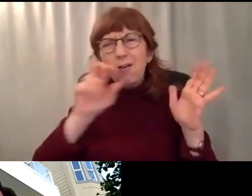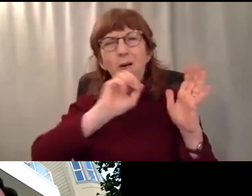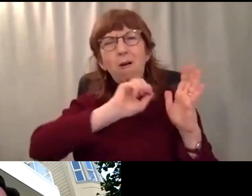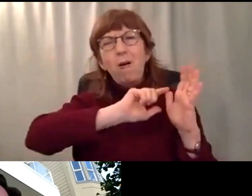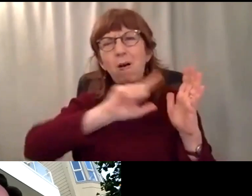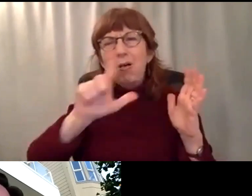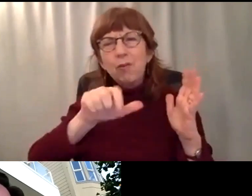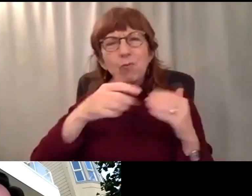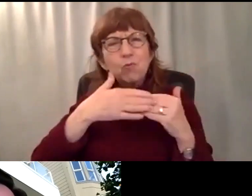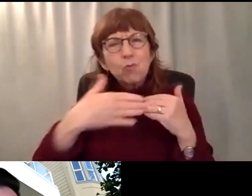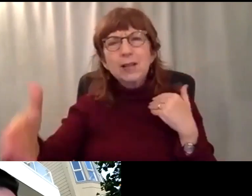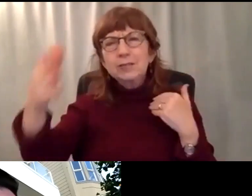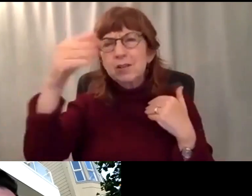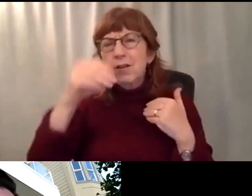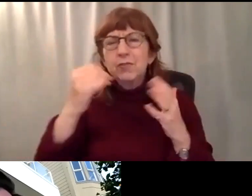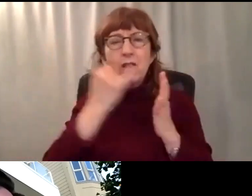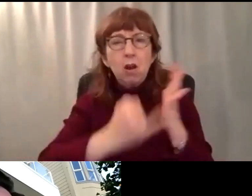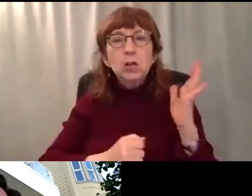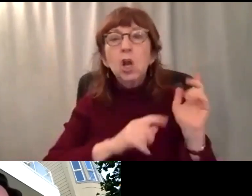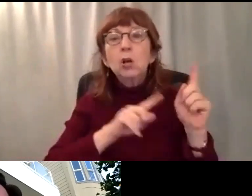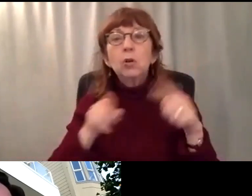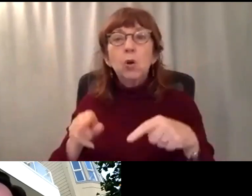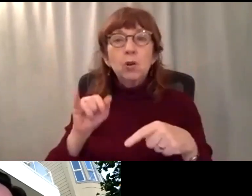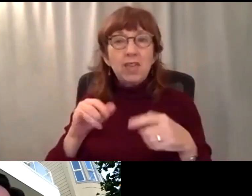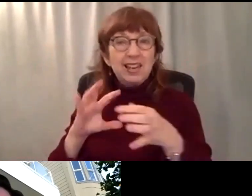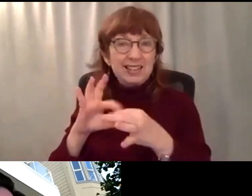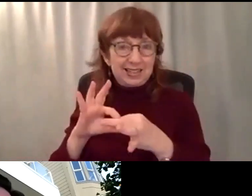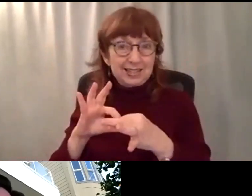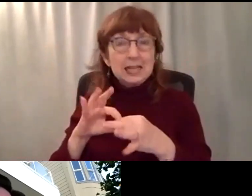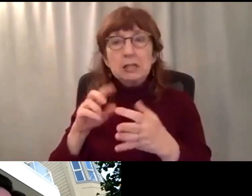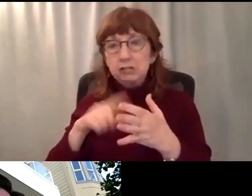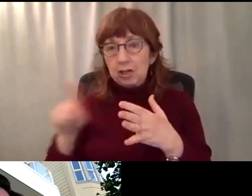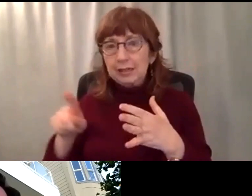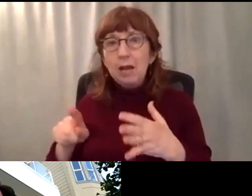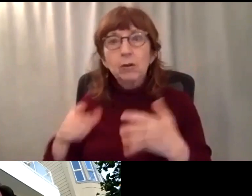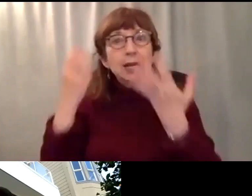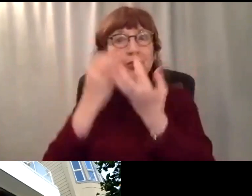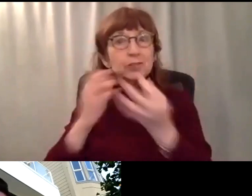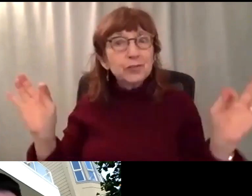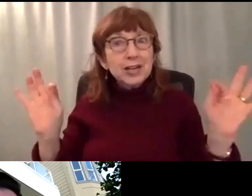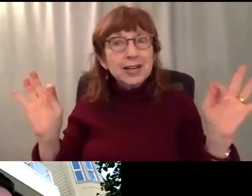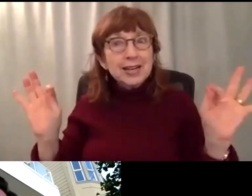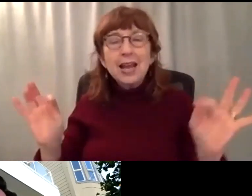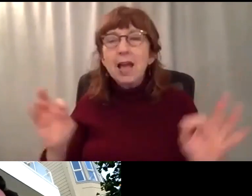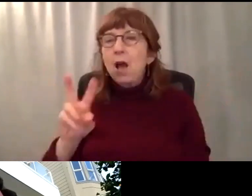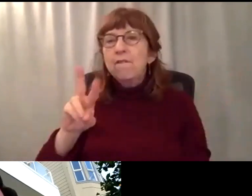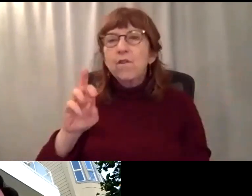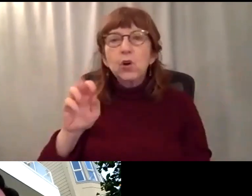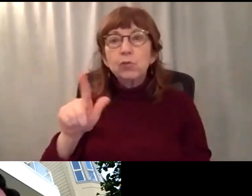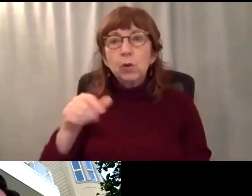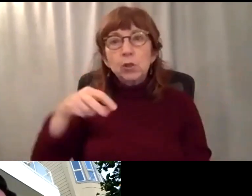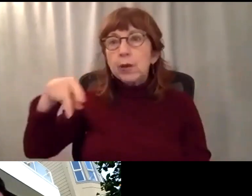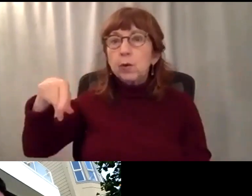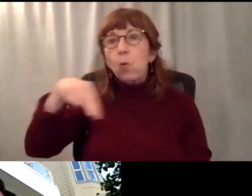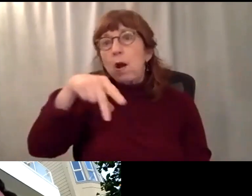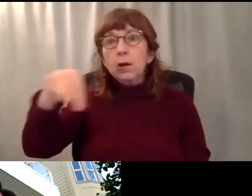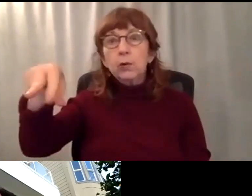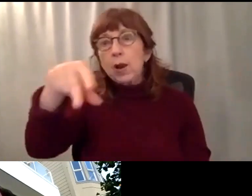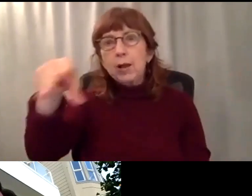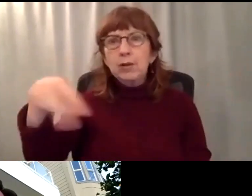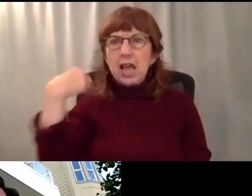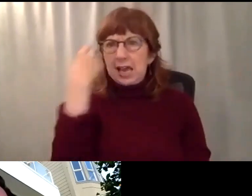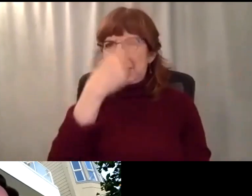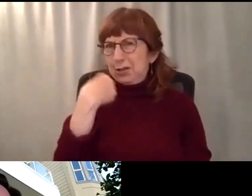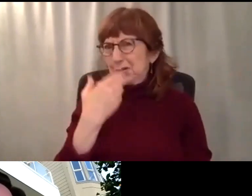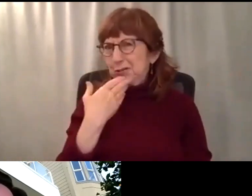Ancestors Project art, go to that link and check it out. It's free, it's virtual, you can walk around it. Also, it looks really, really